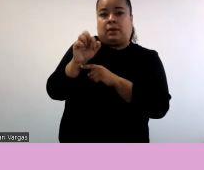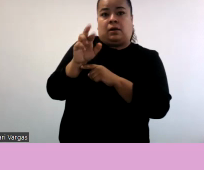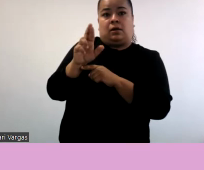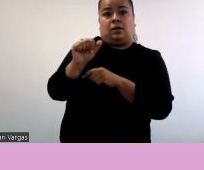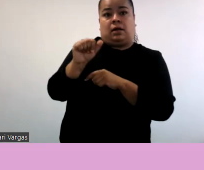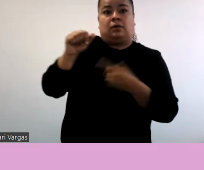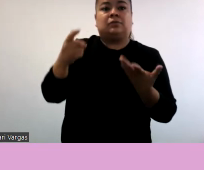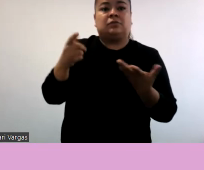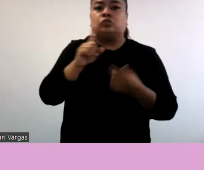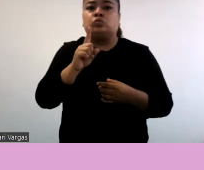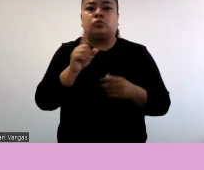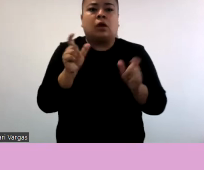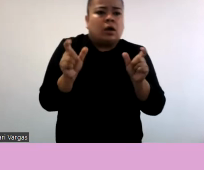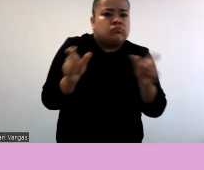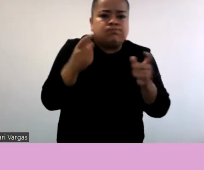disasters,